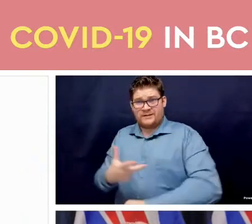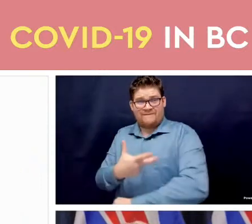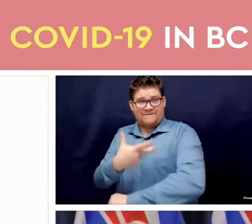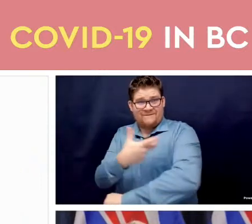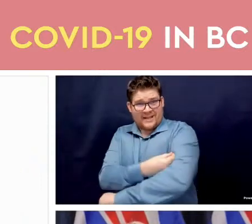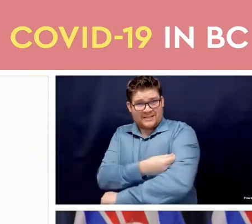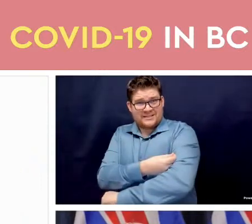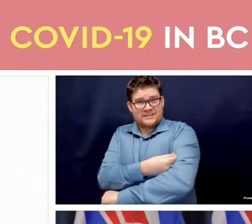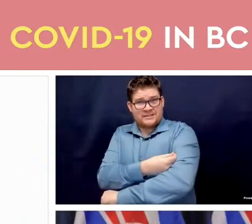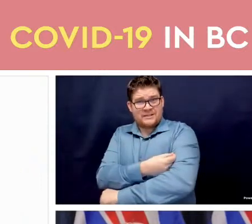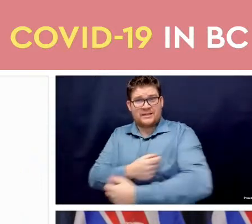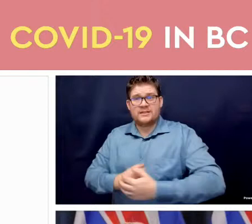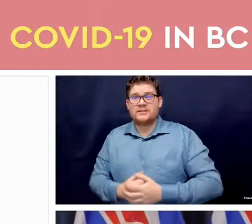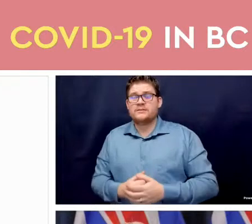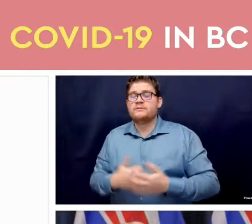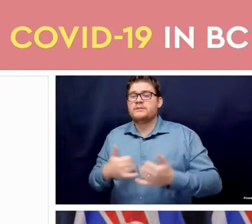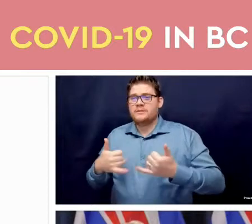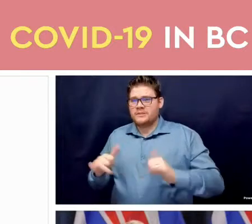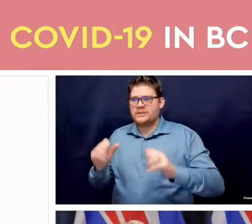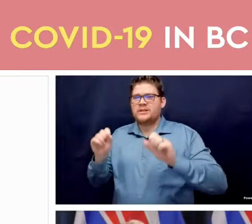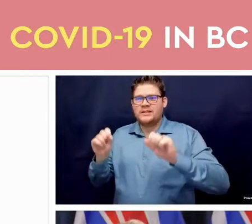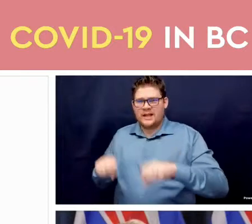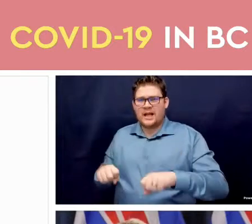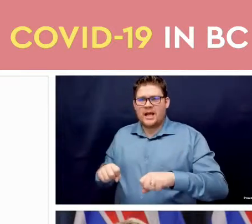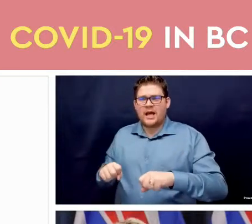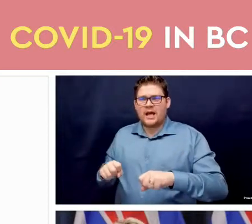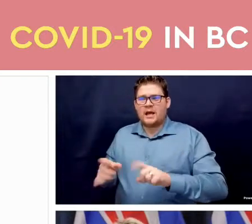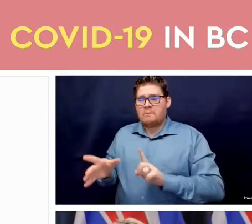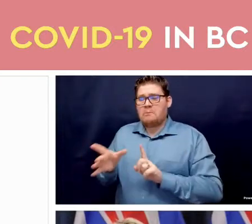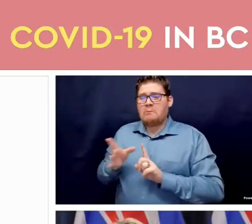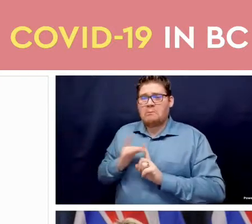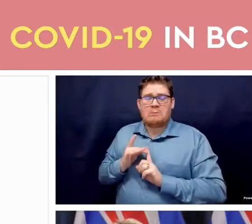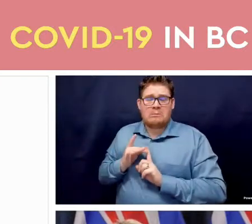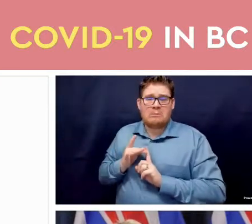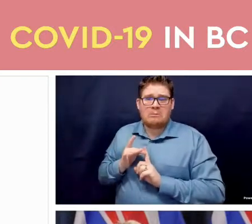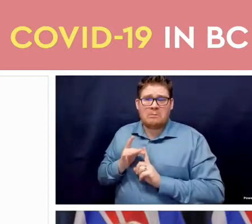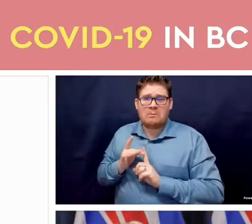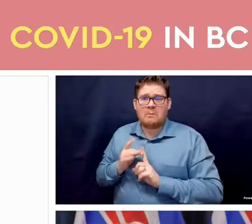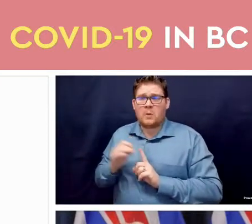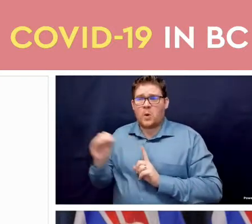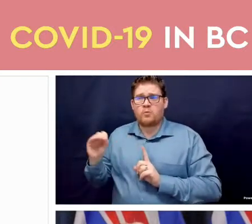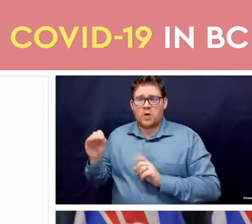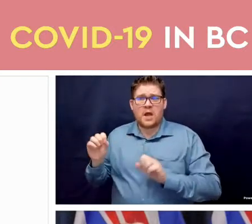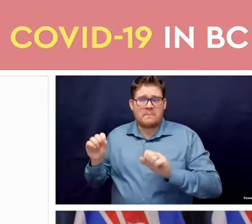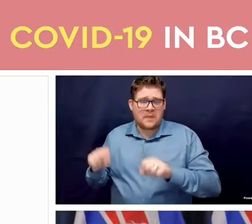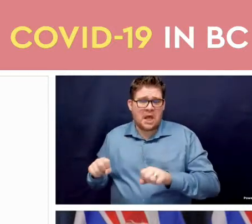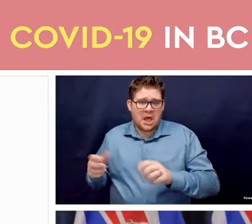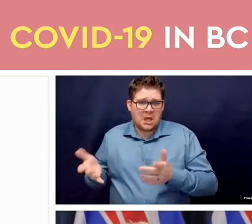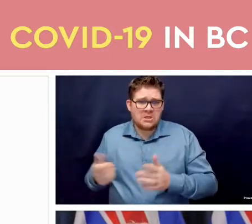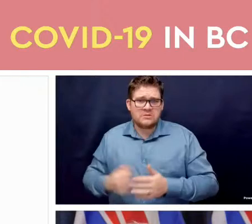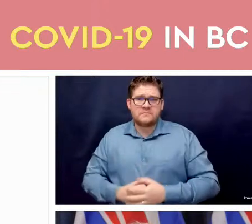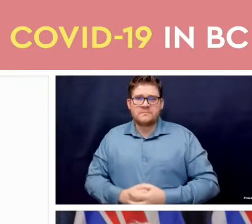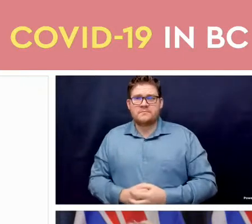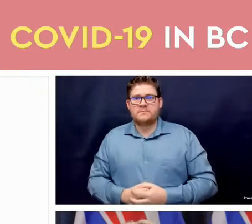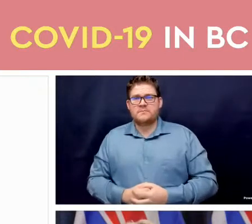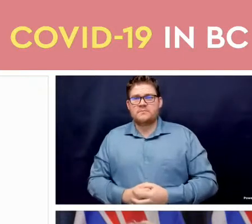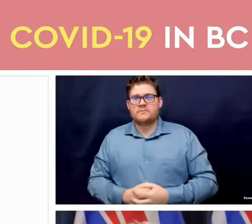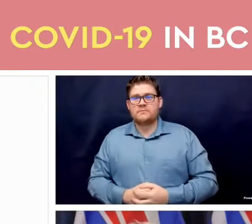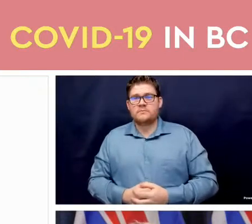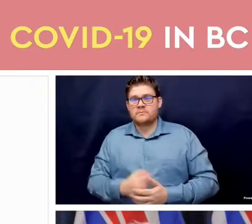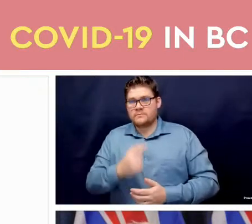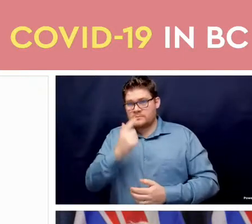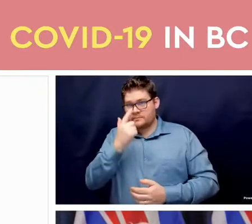infections in vaccinated people, which means that extra protection unvaccinated people had from